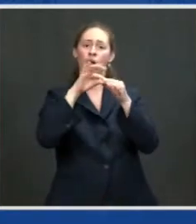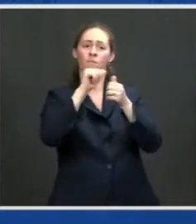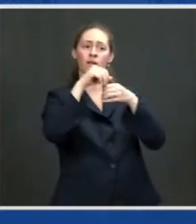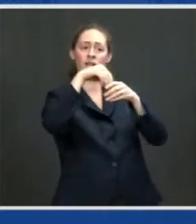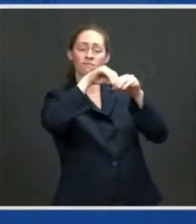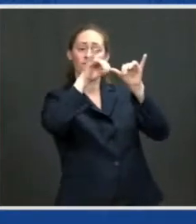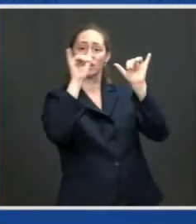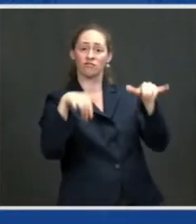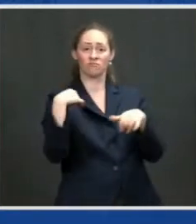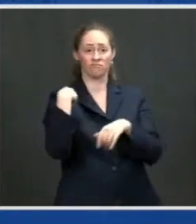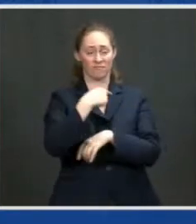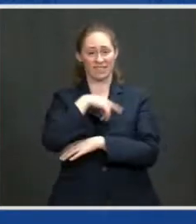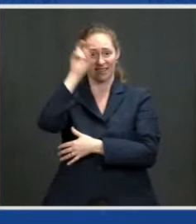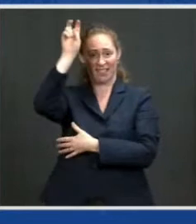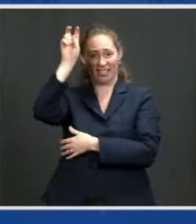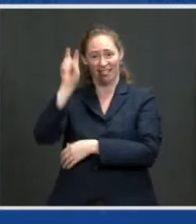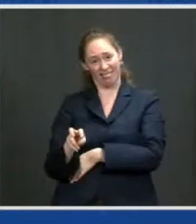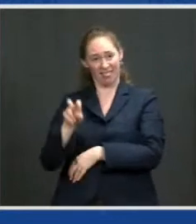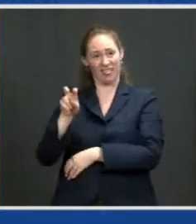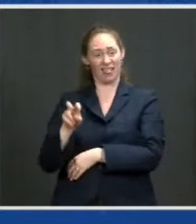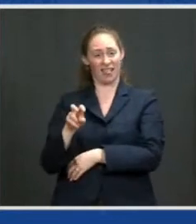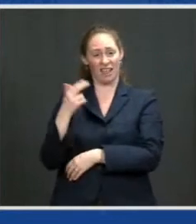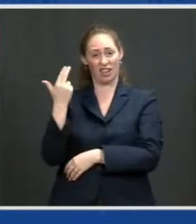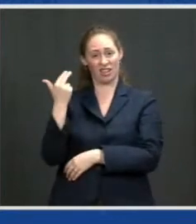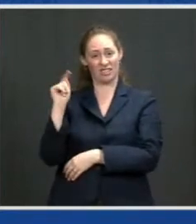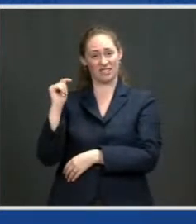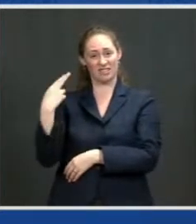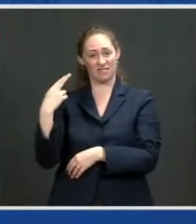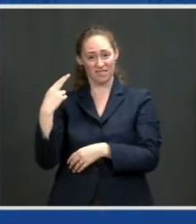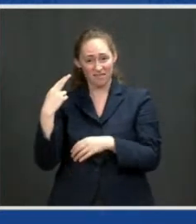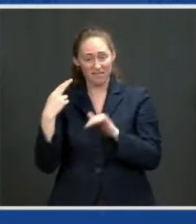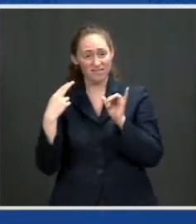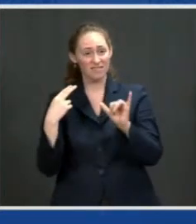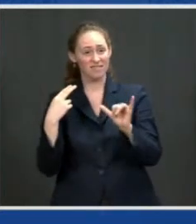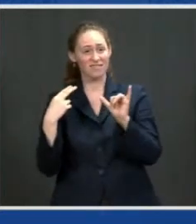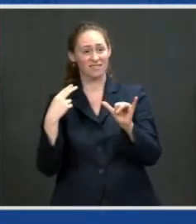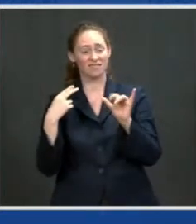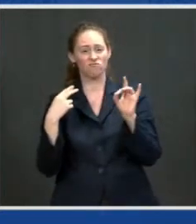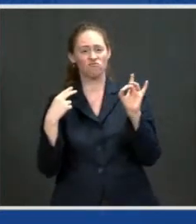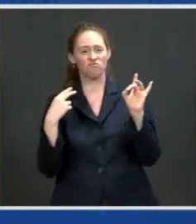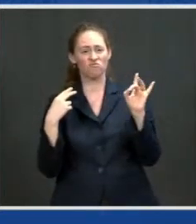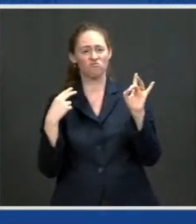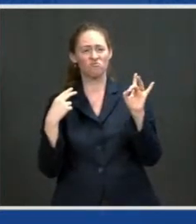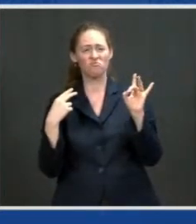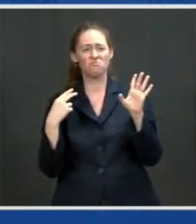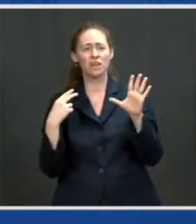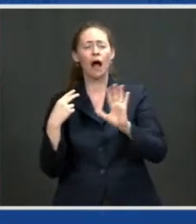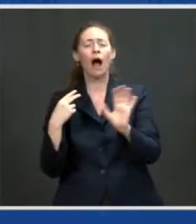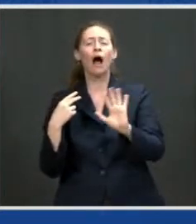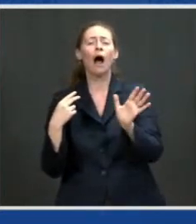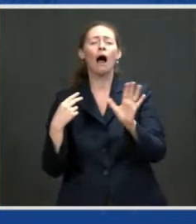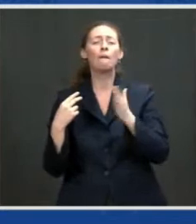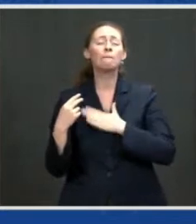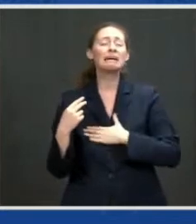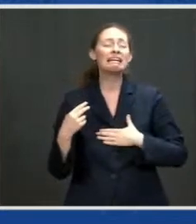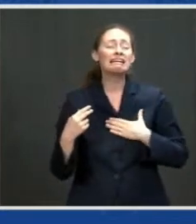13th best infrastructure in the world. Come on. This is the United States of America, for God's